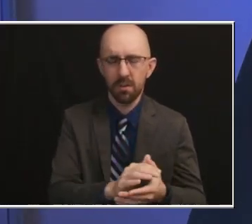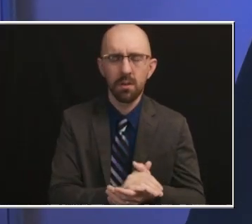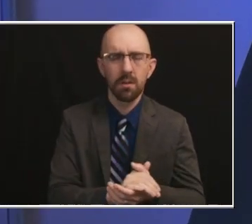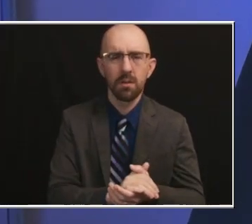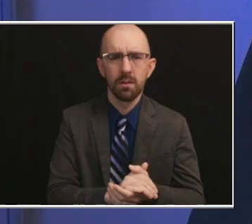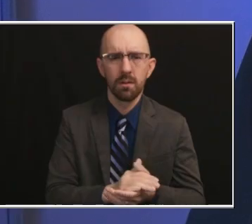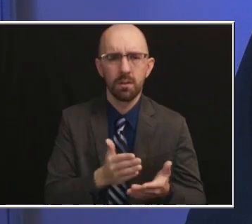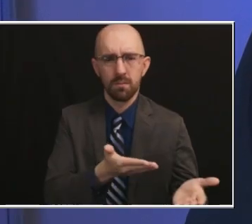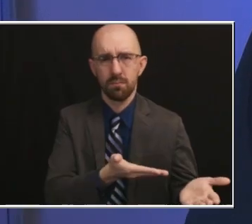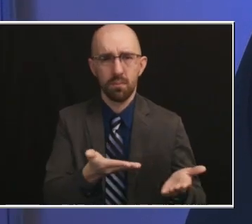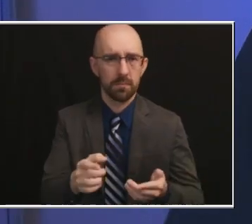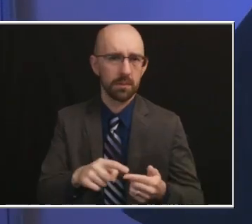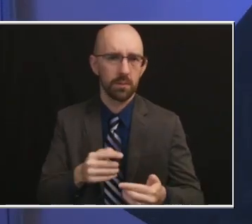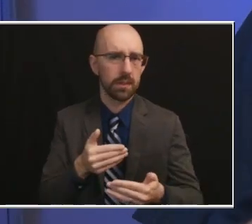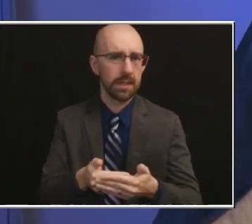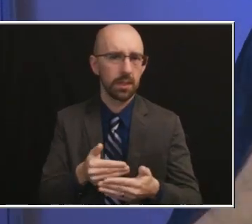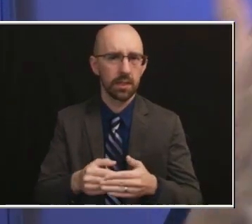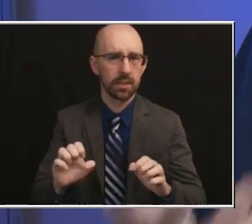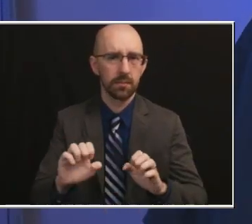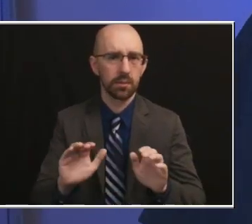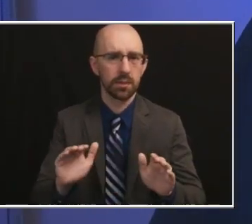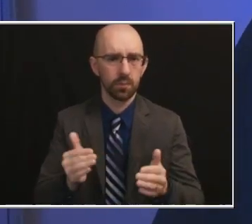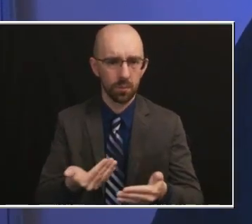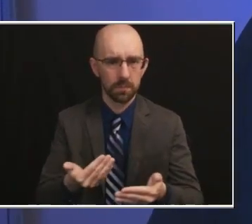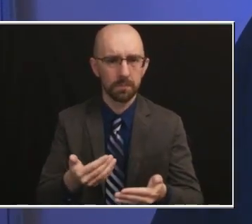to the nearest emergency room, who then